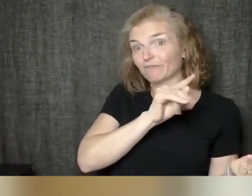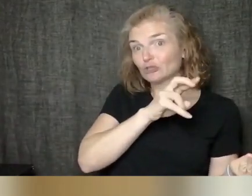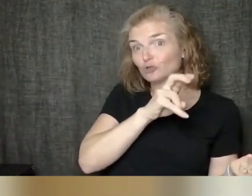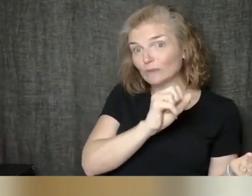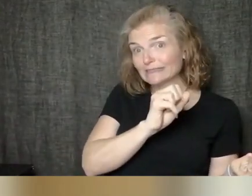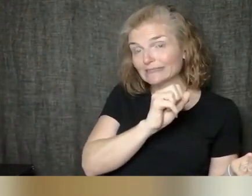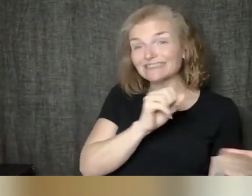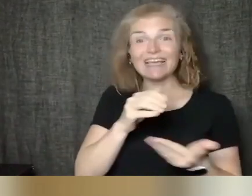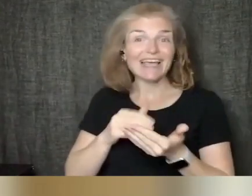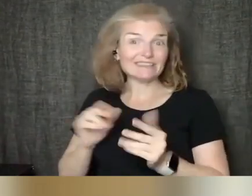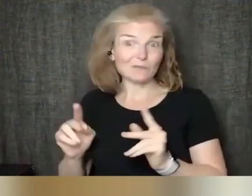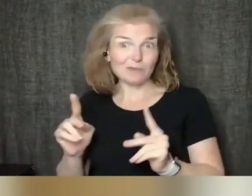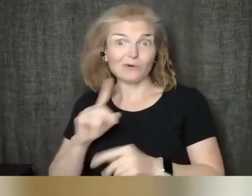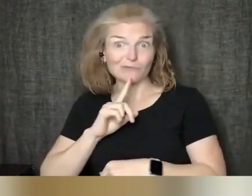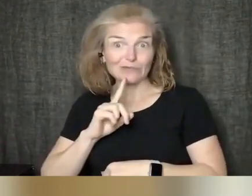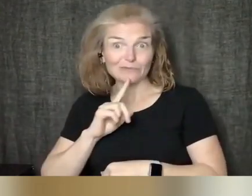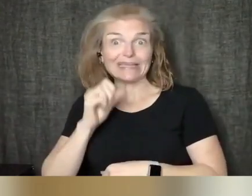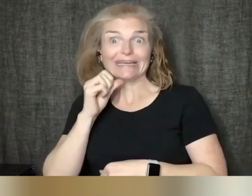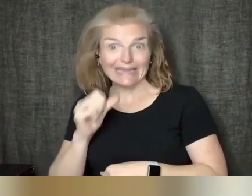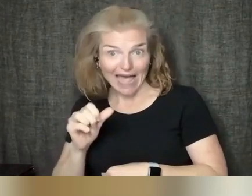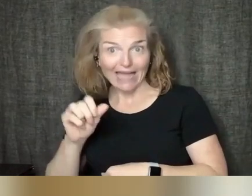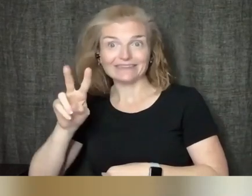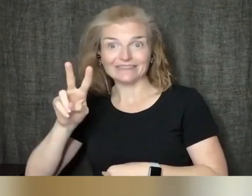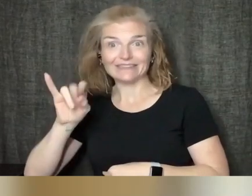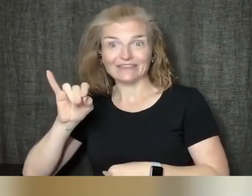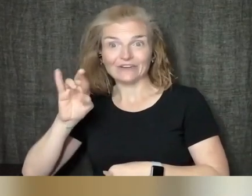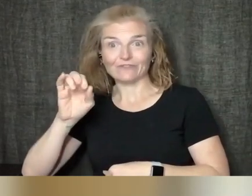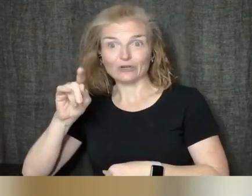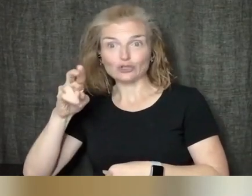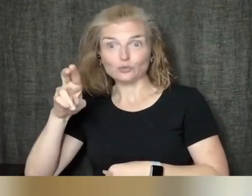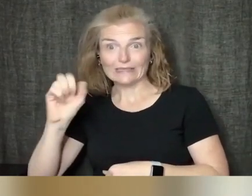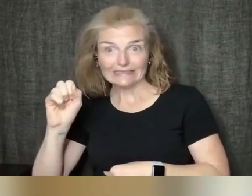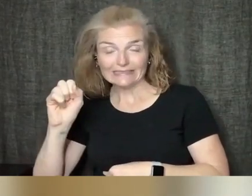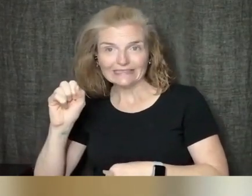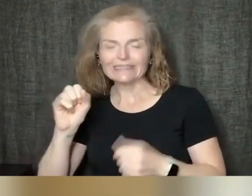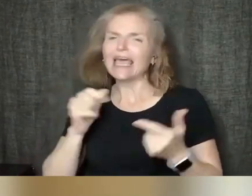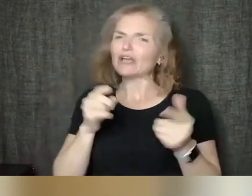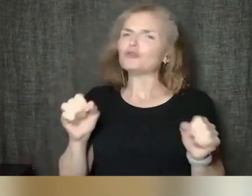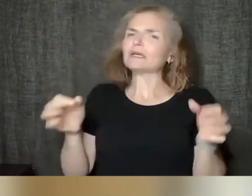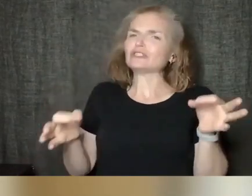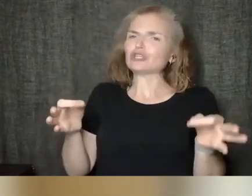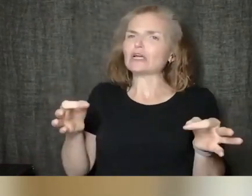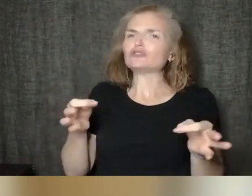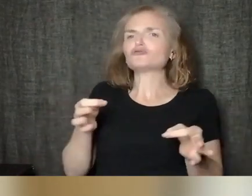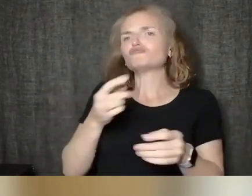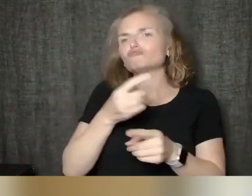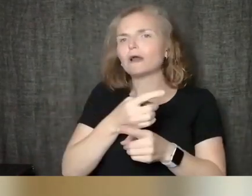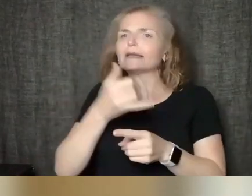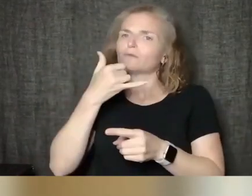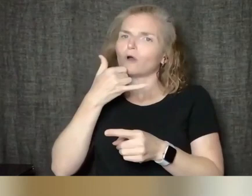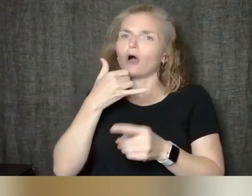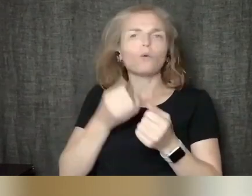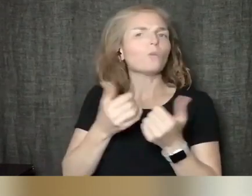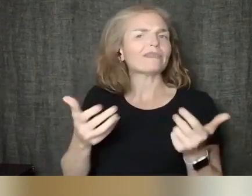extremely unvirtuous. And we can know right from wrong without letting the mind go into anger and hate.